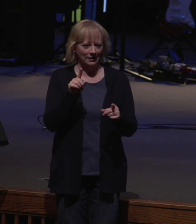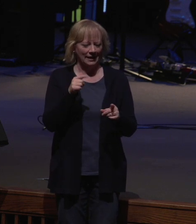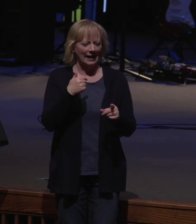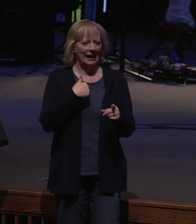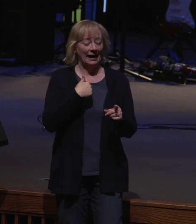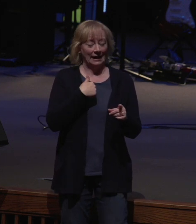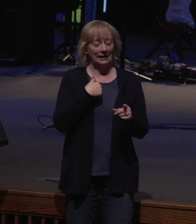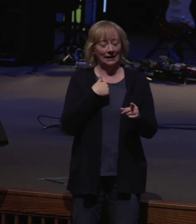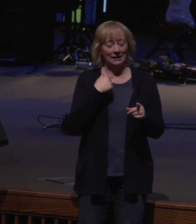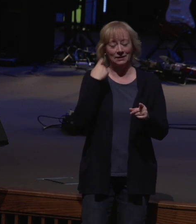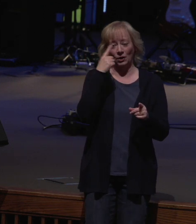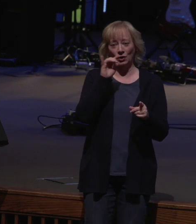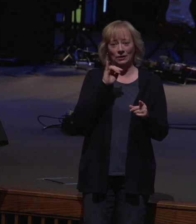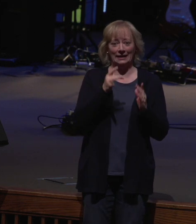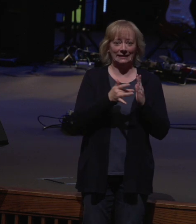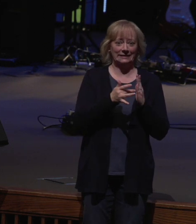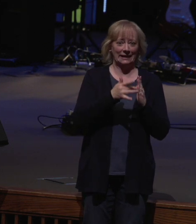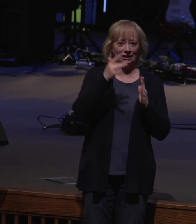genius.